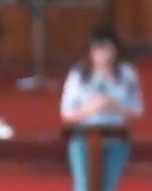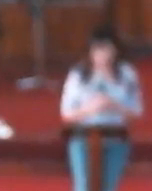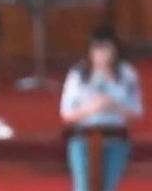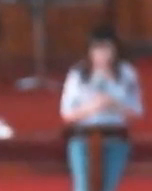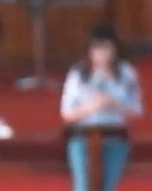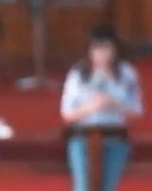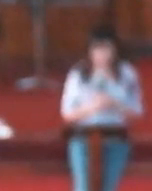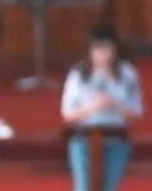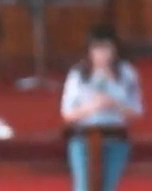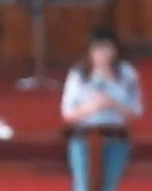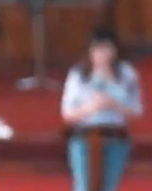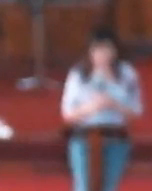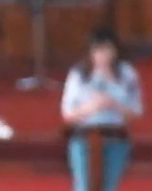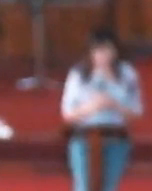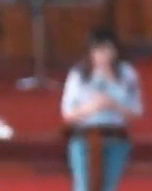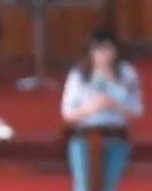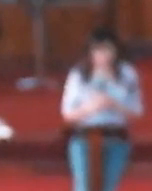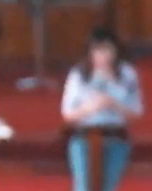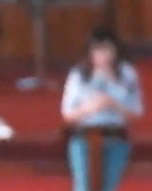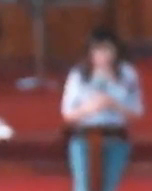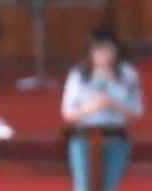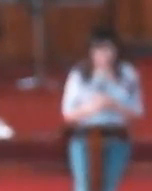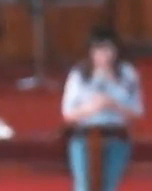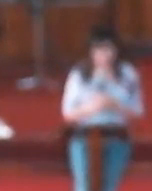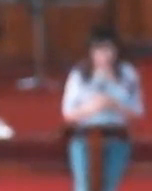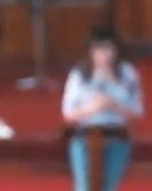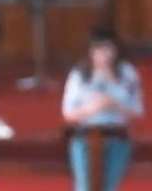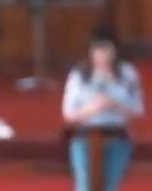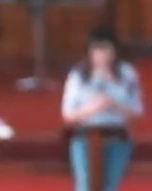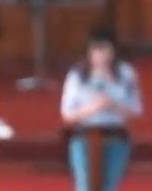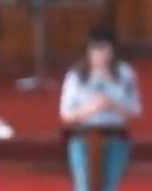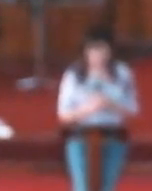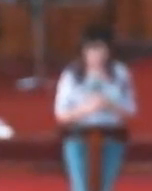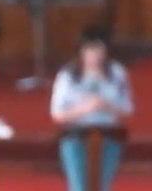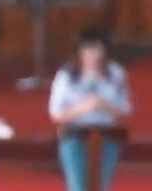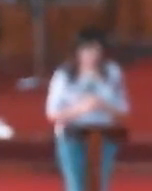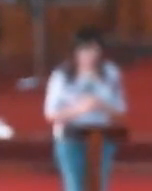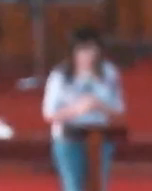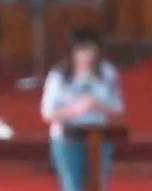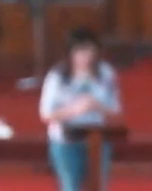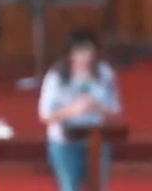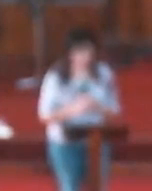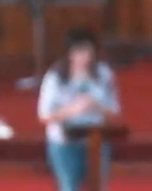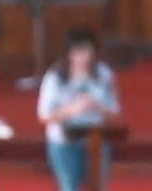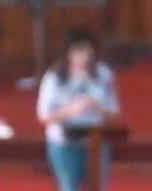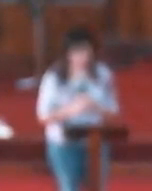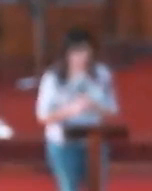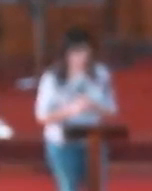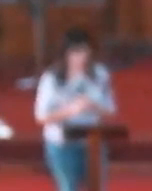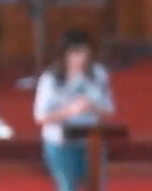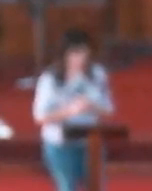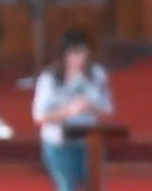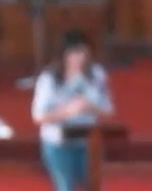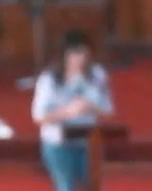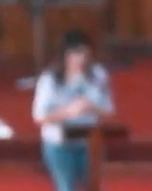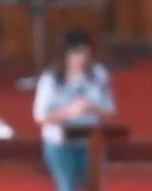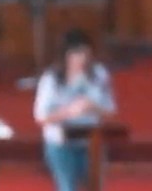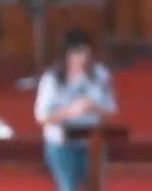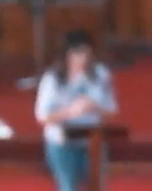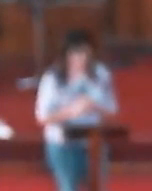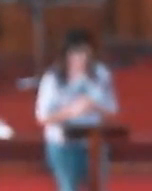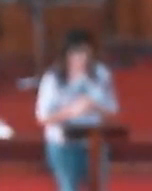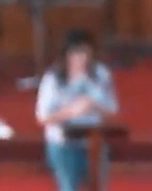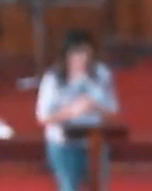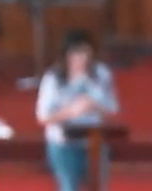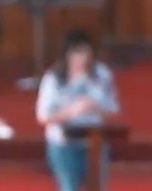your neighbor, if you have shaken hands in a pledge for a stranger, you have been trapped by what you said, ensnared by the words of your mouth.